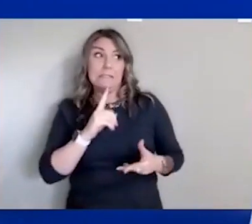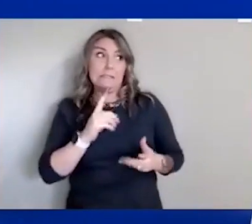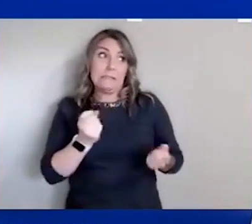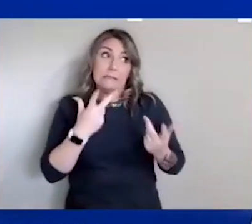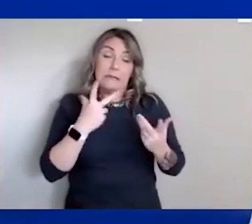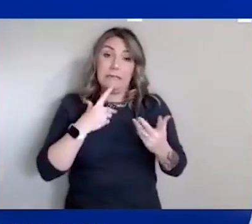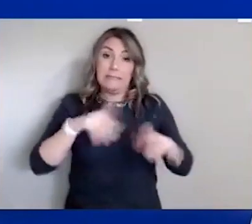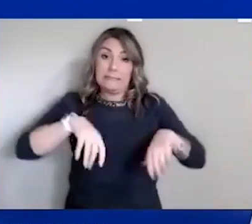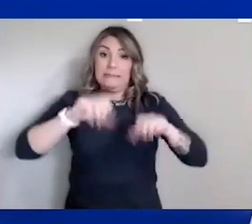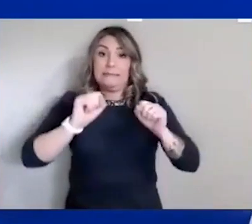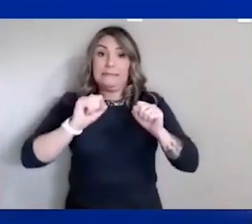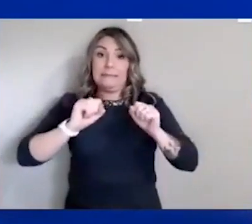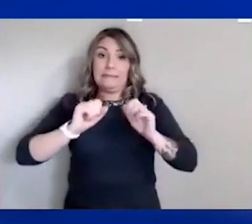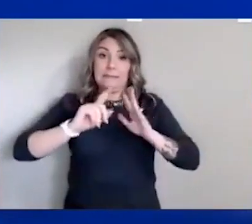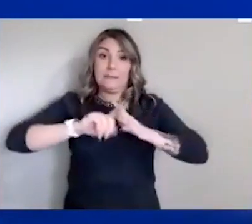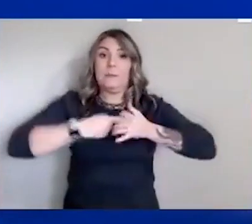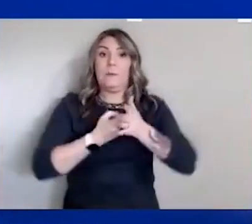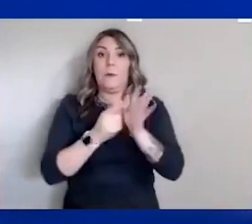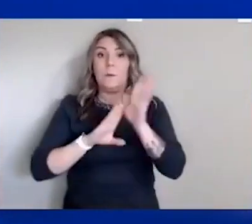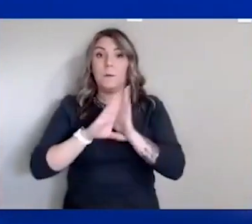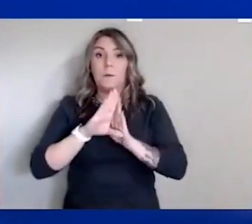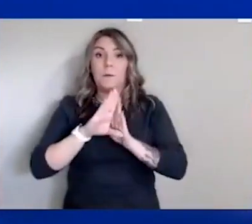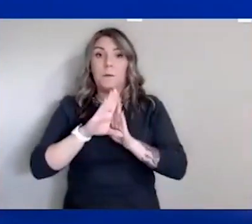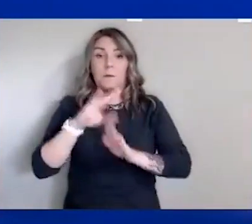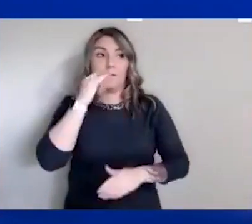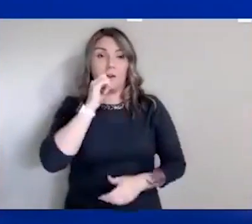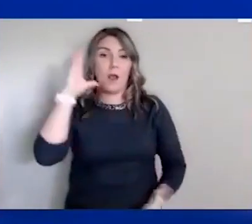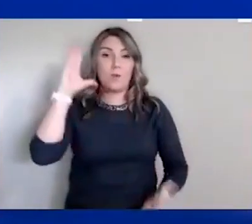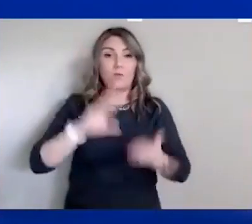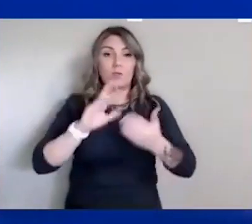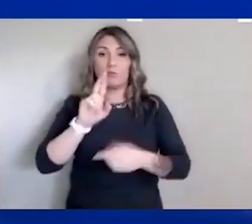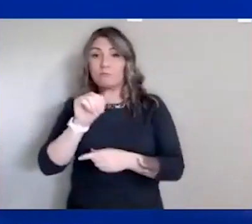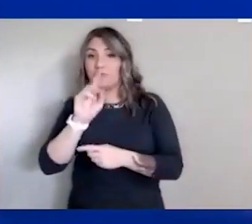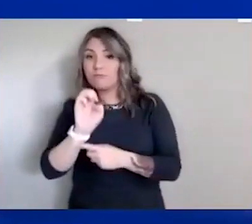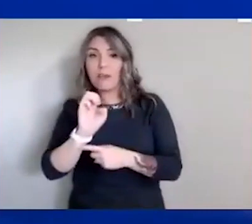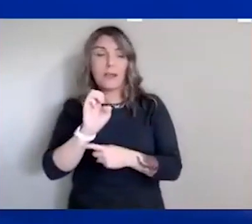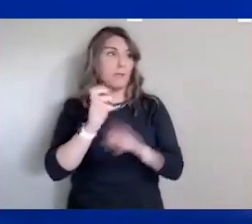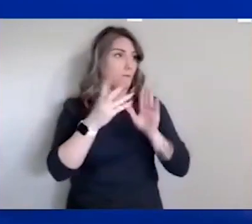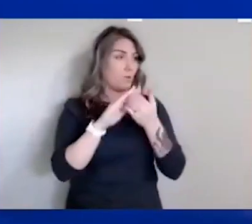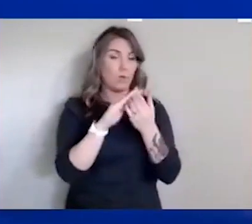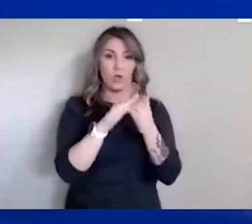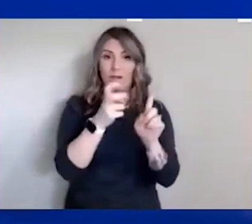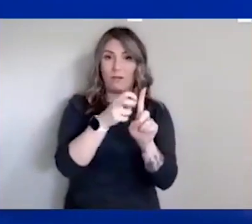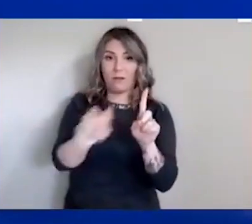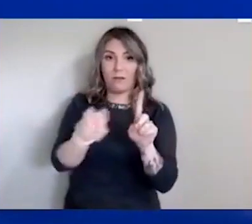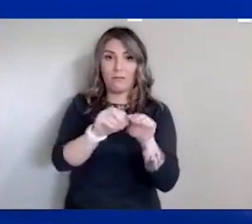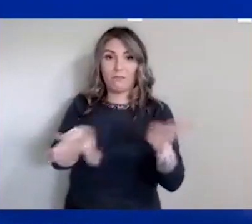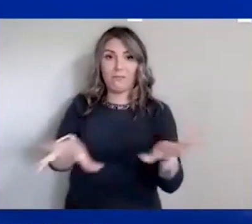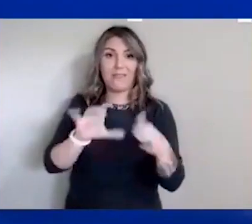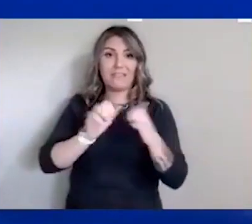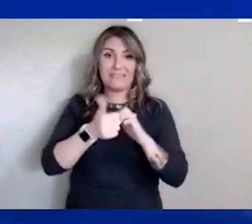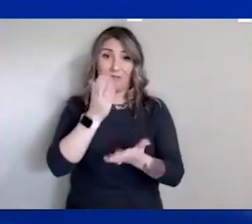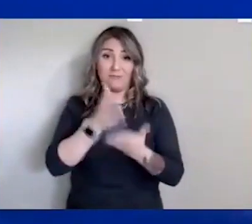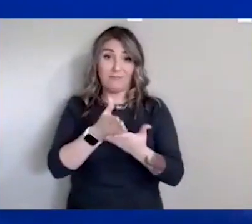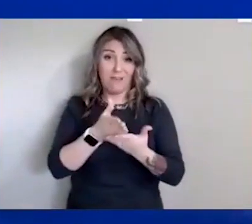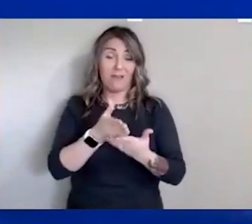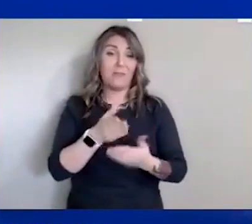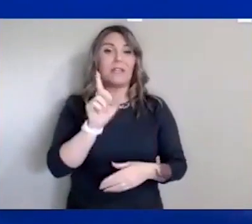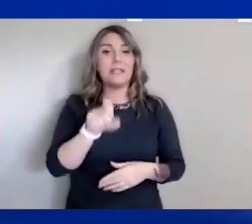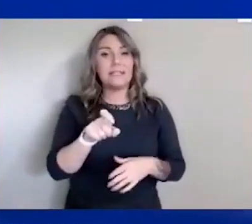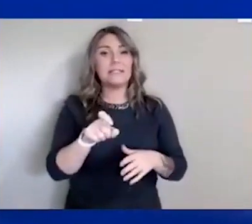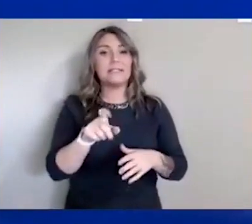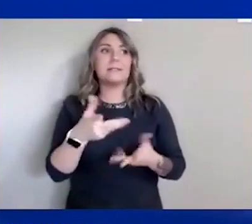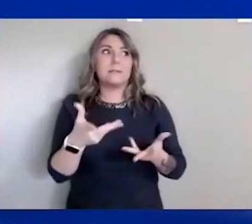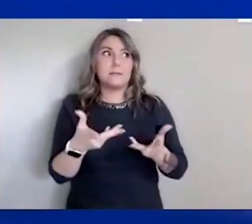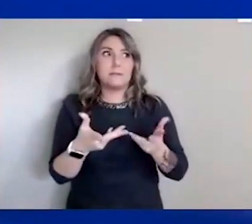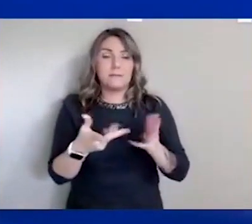we don't reduce the rate of community transmission, because that's how you get rid of the variants and that's how you really get free of the pandemic, which means you have to be vaccinated. I'm sure